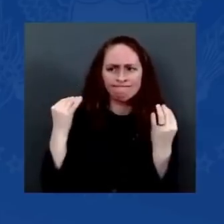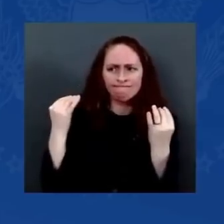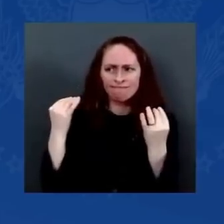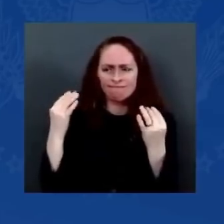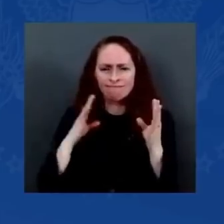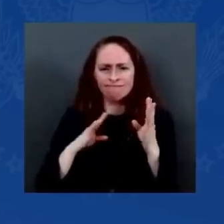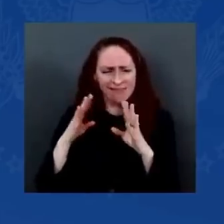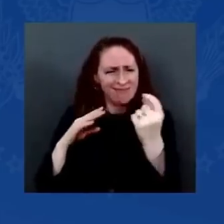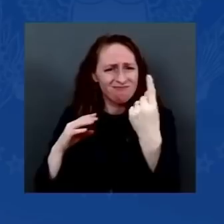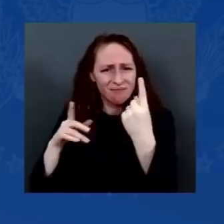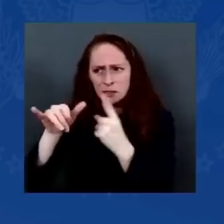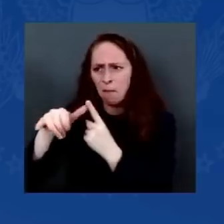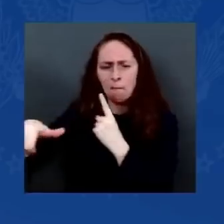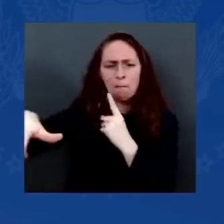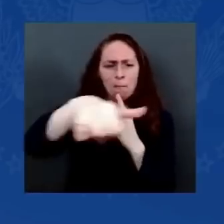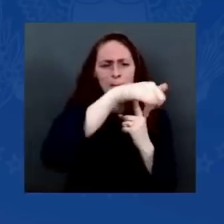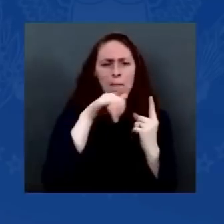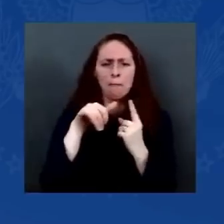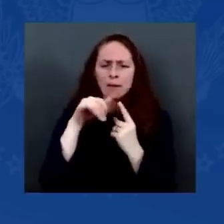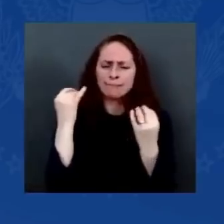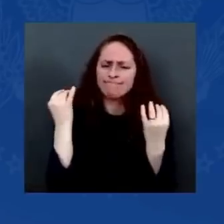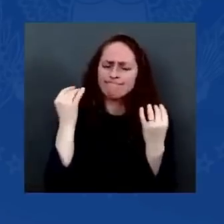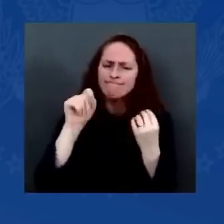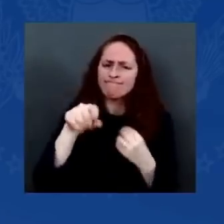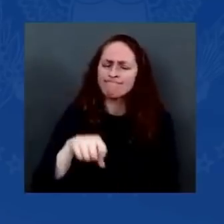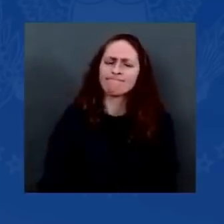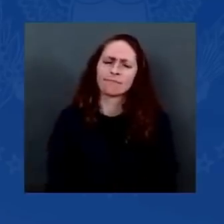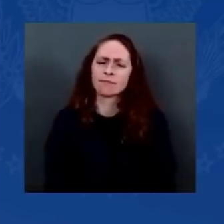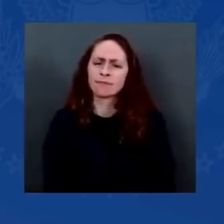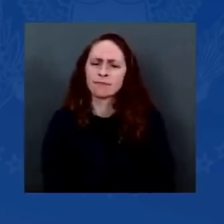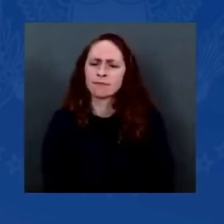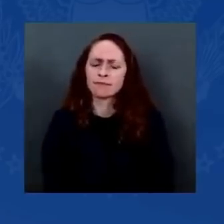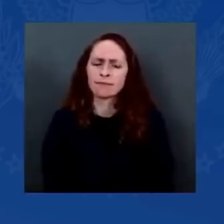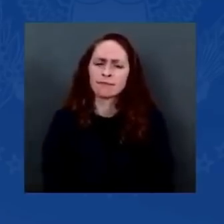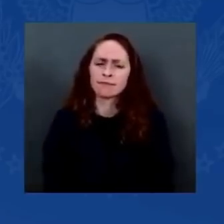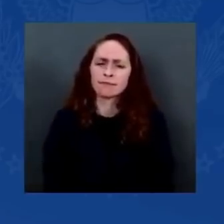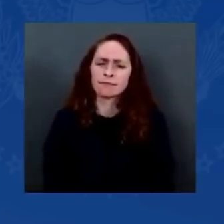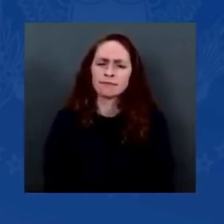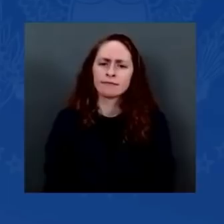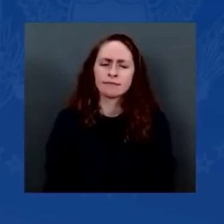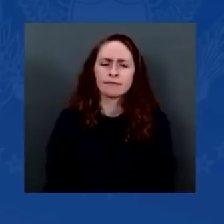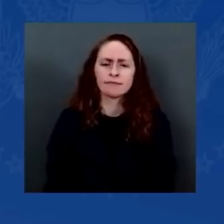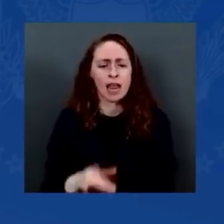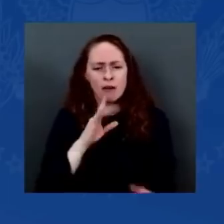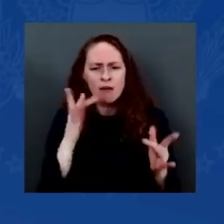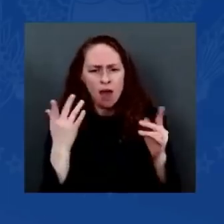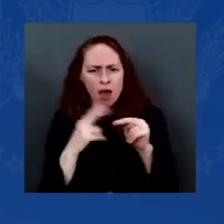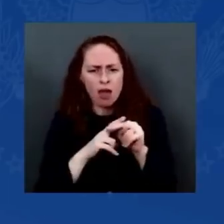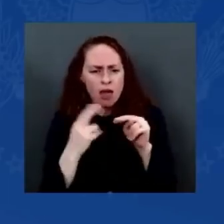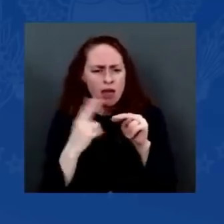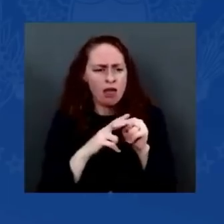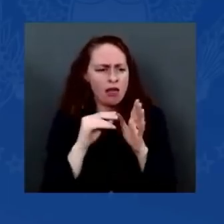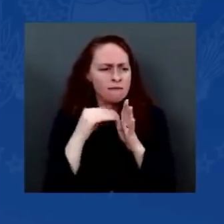is most of the cost now? The cost is finding in gasoline, even though I put even though I was able to bring it down 12 cents a gallon, will come down more, I